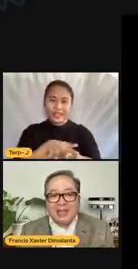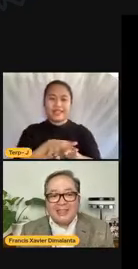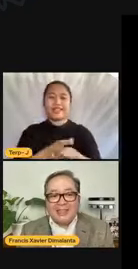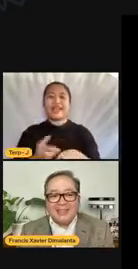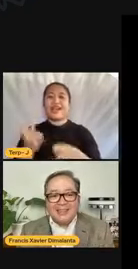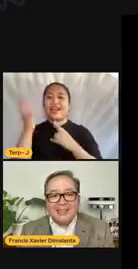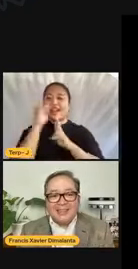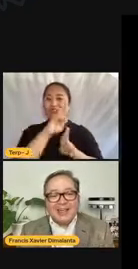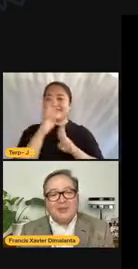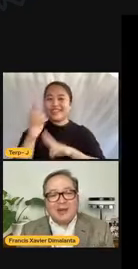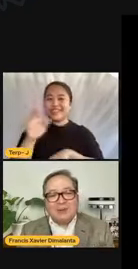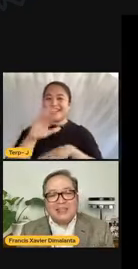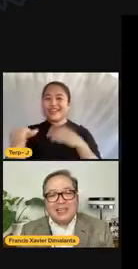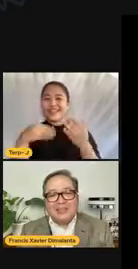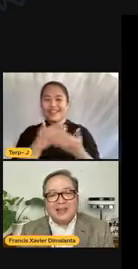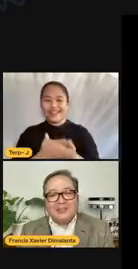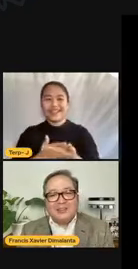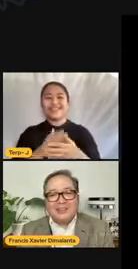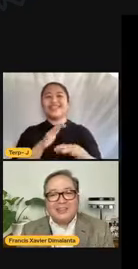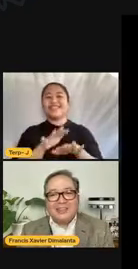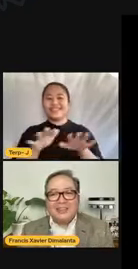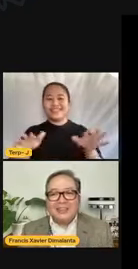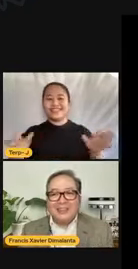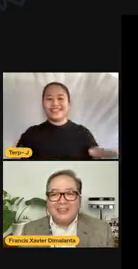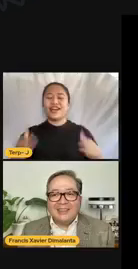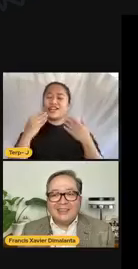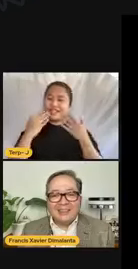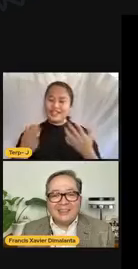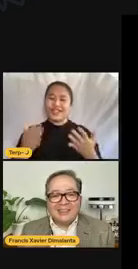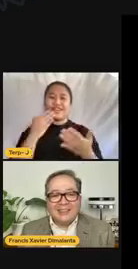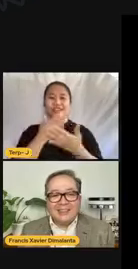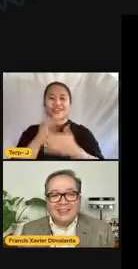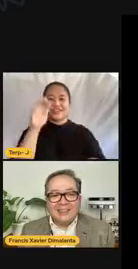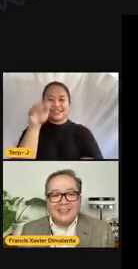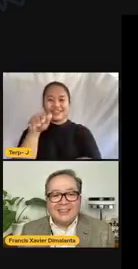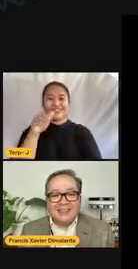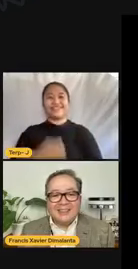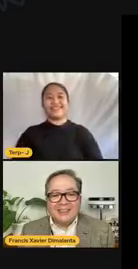each child. Thank you very much and good afternoon.